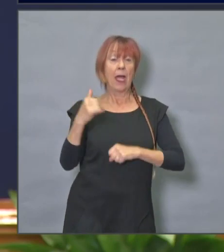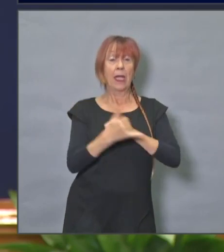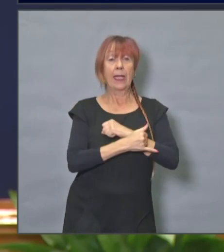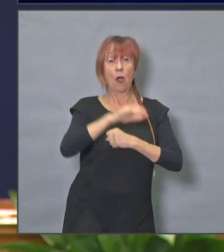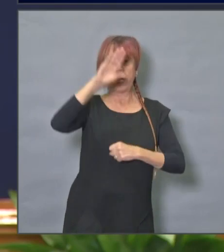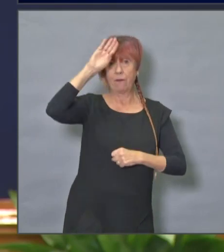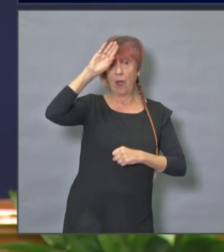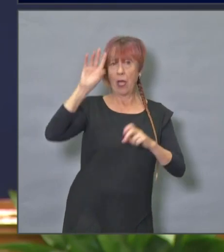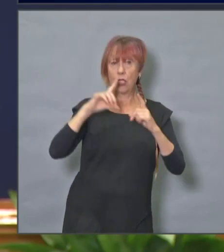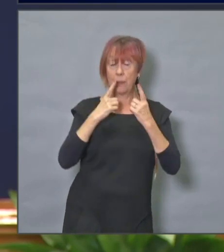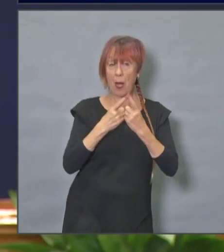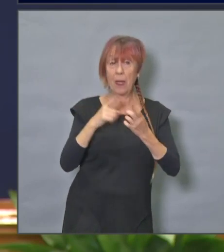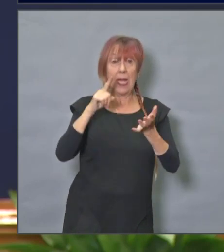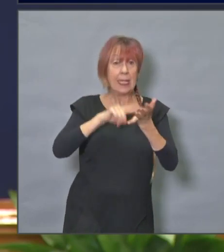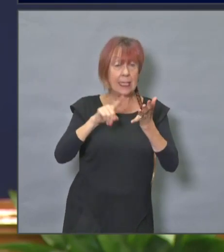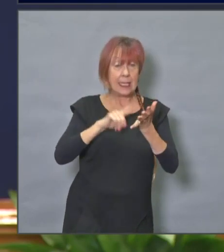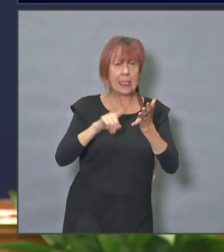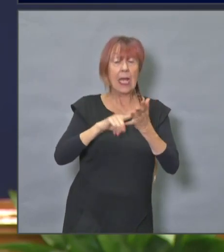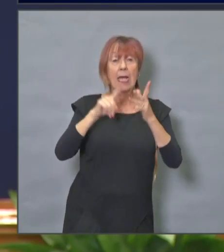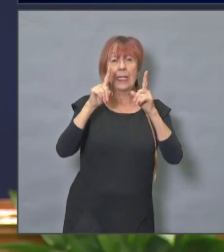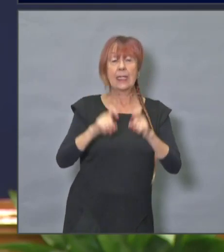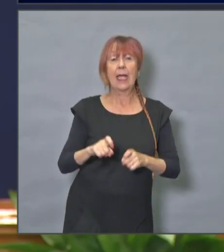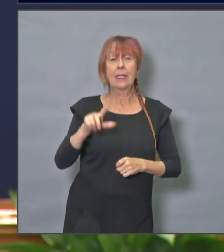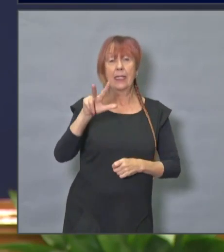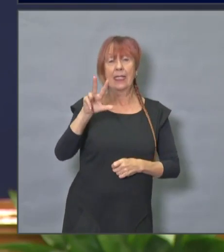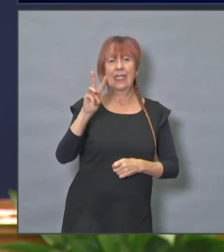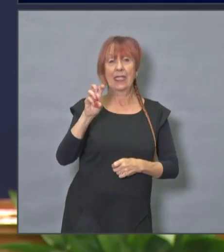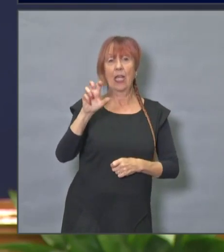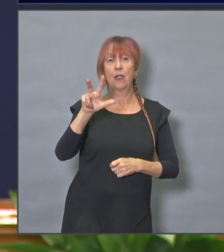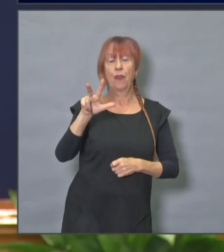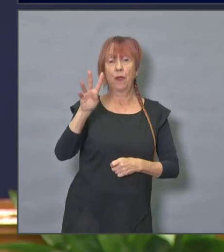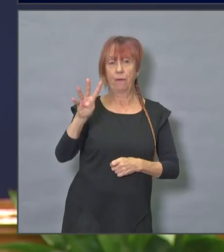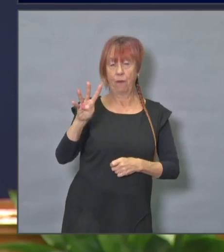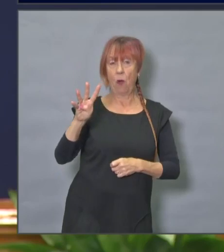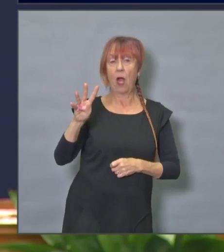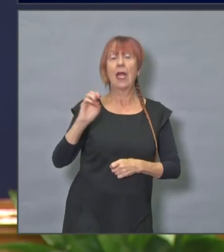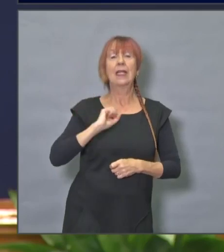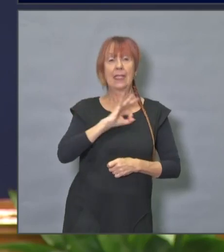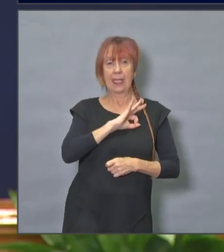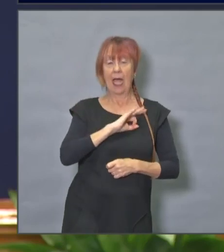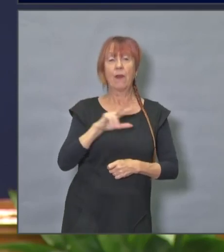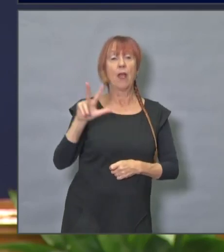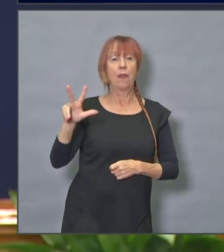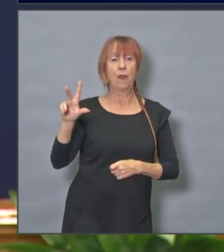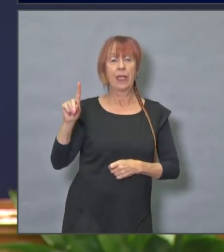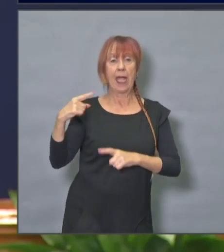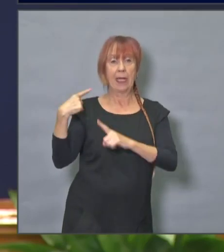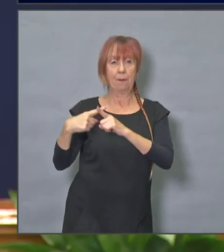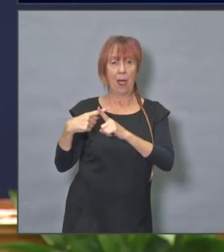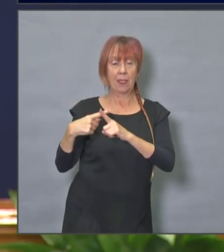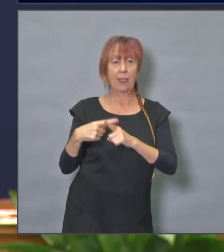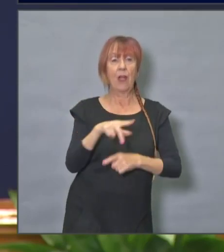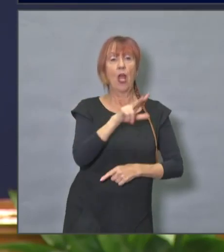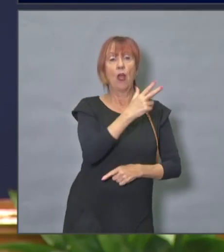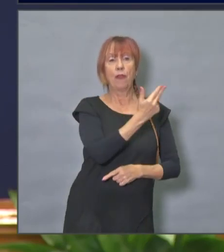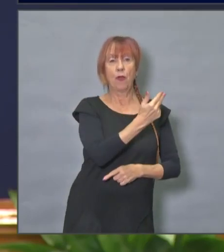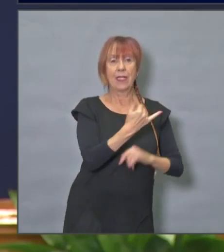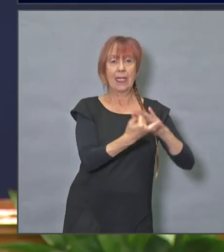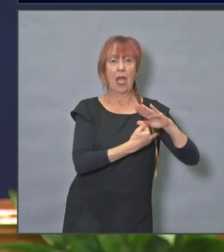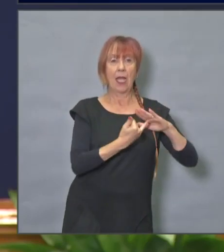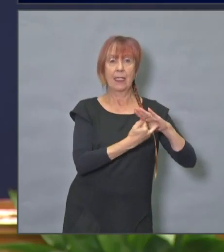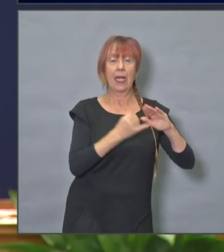reporting that they've tested 634 staff members, 38 have tested positive, 13 are isolated at